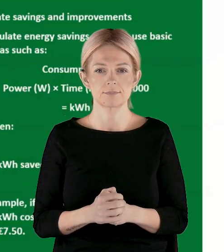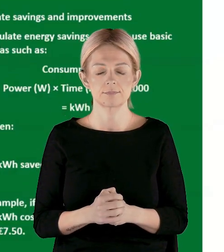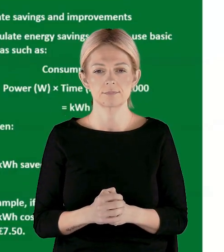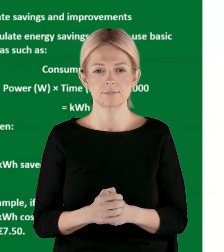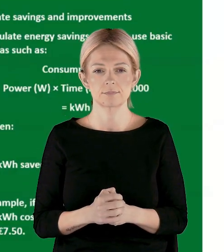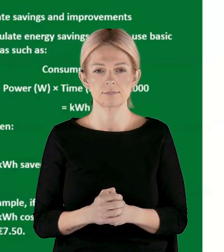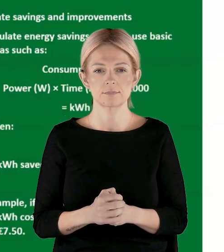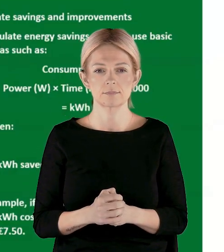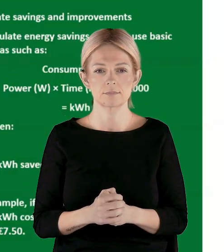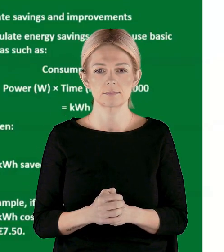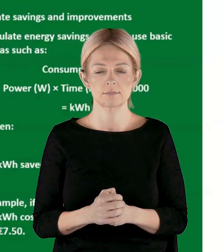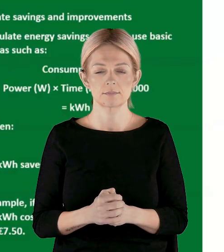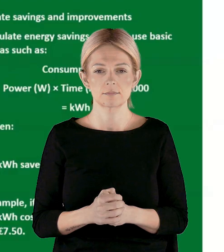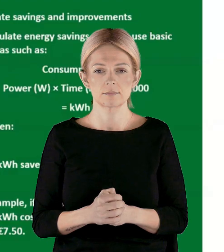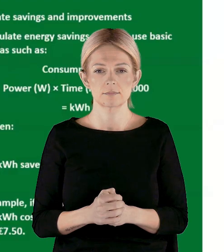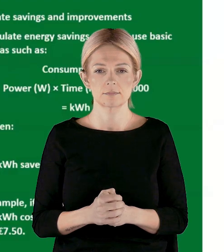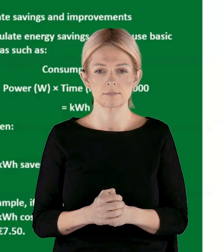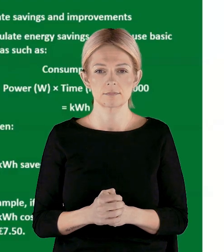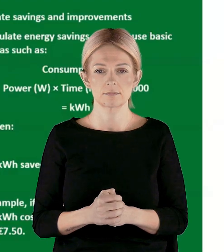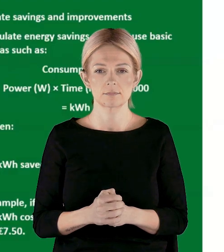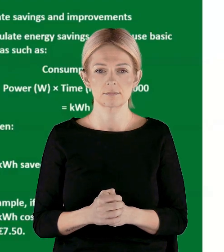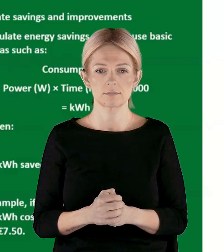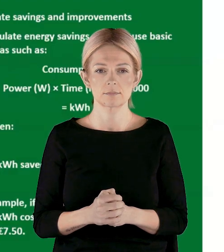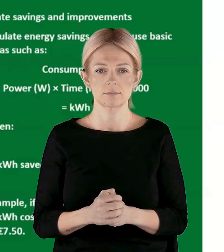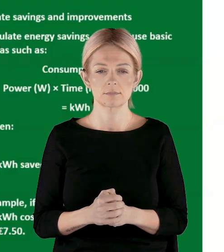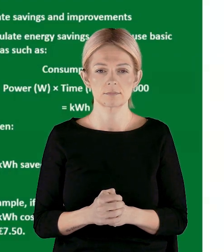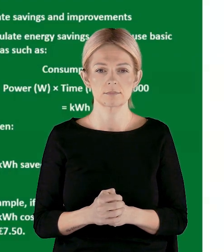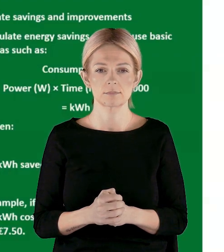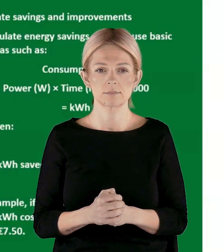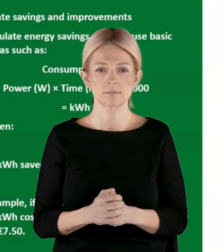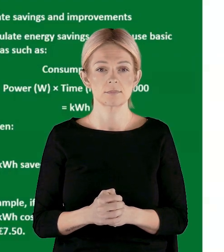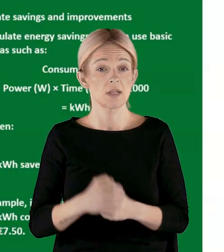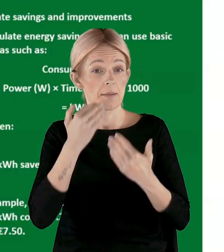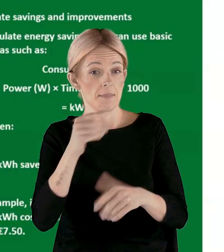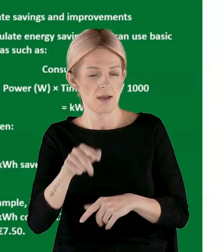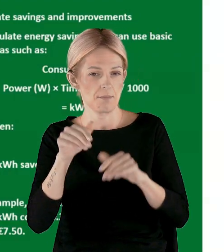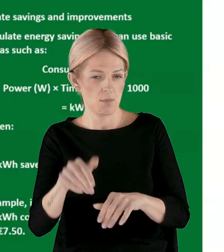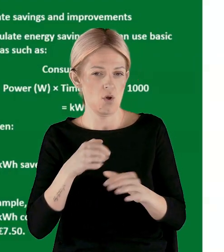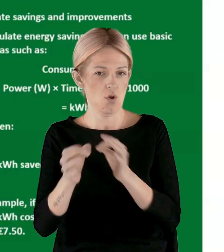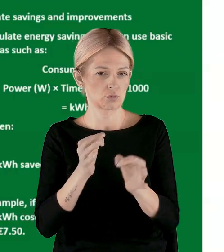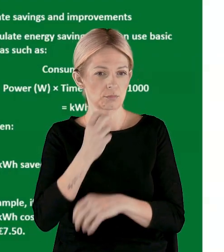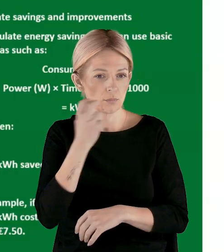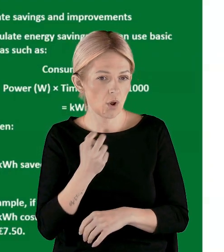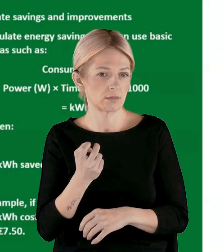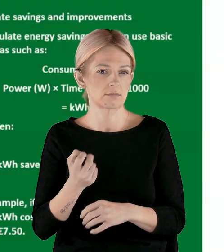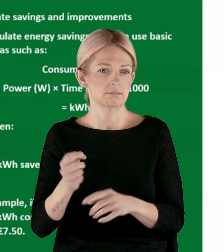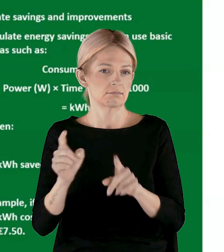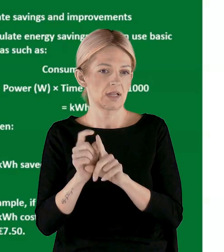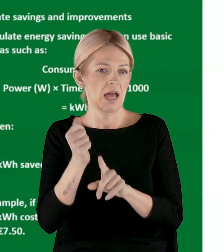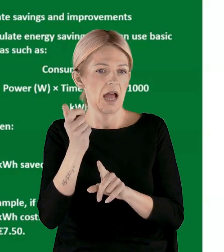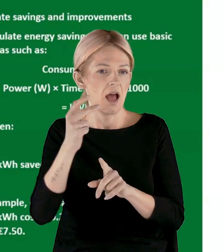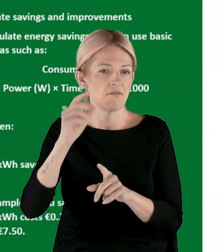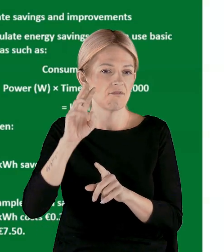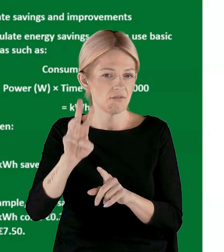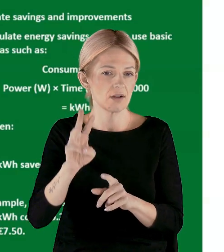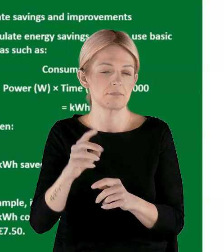to save kilowatt hour per month, for example, and you can also save money. So